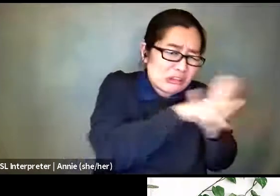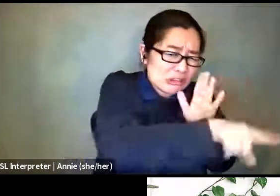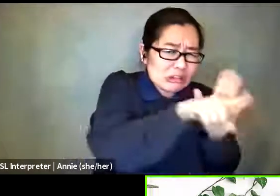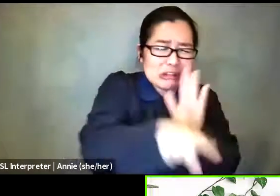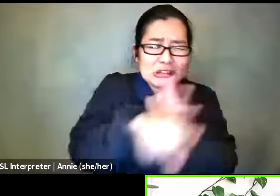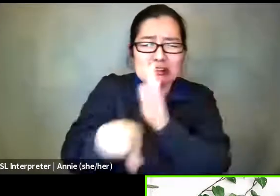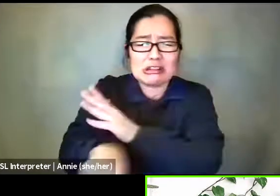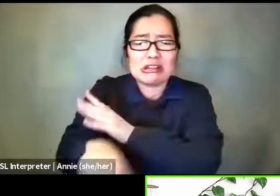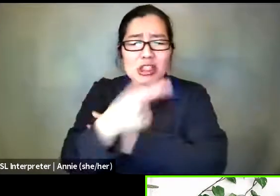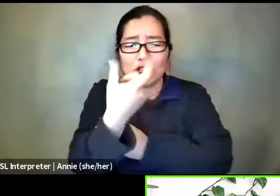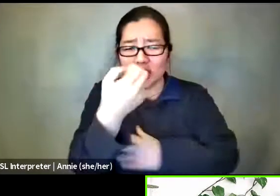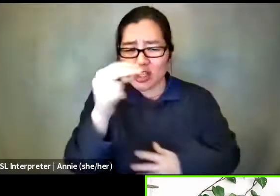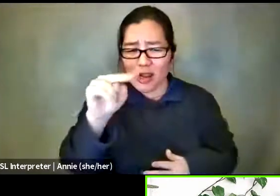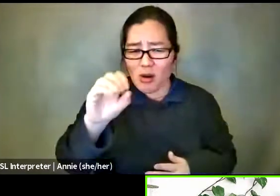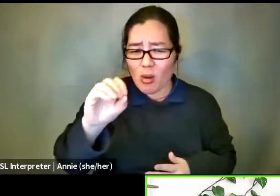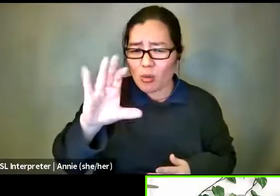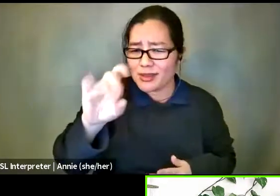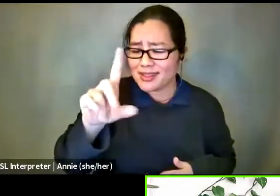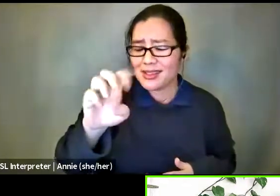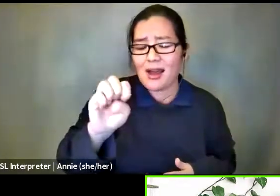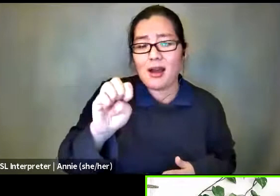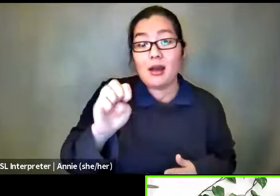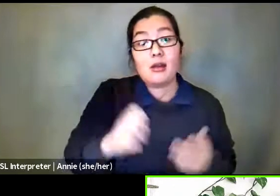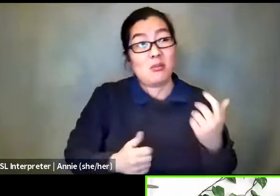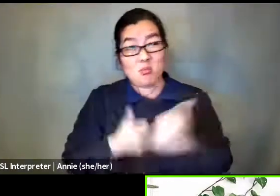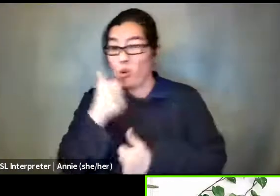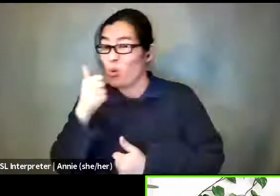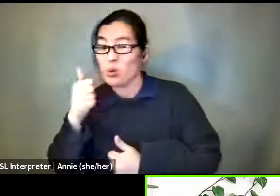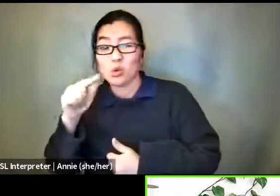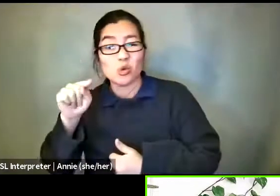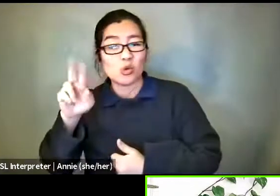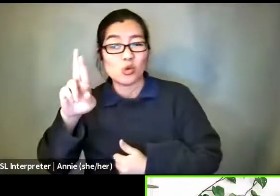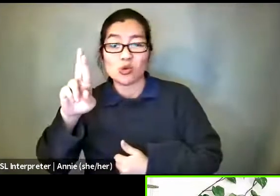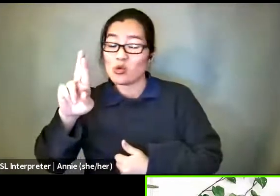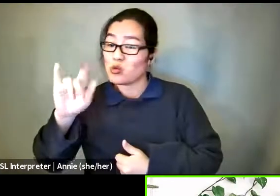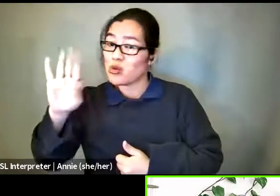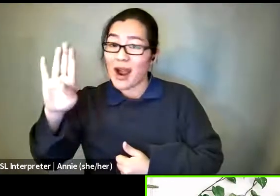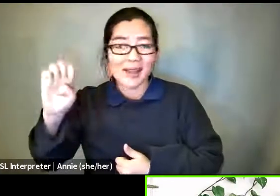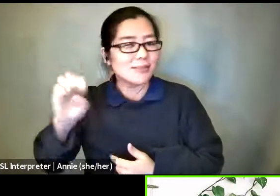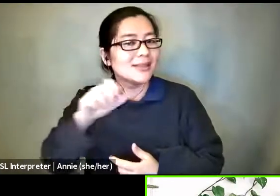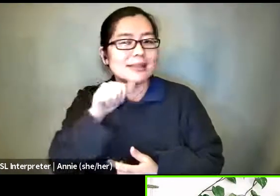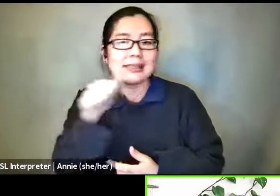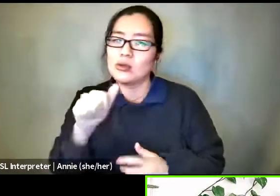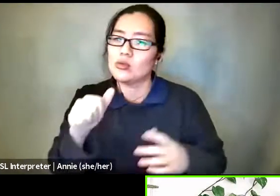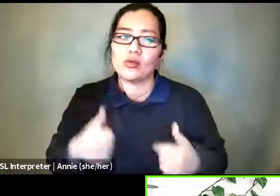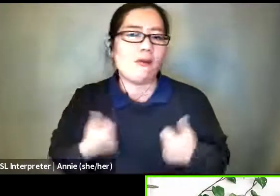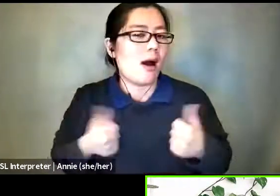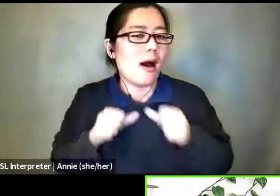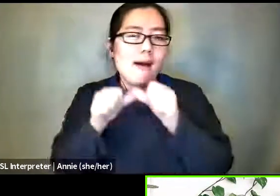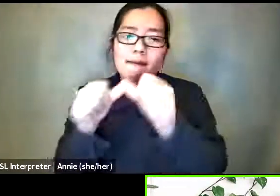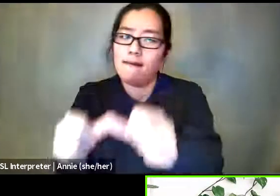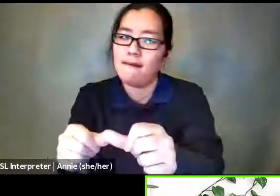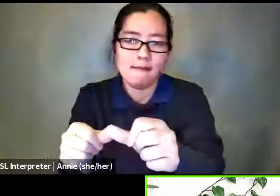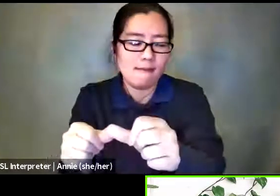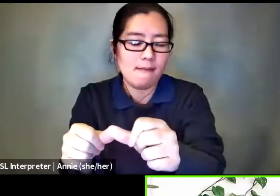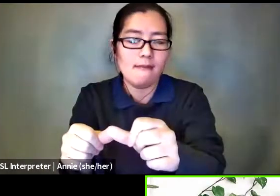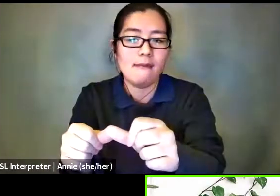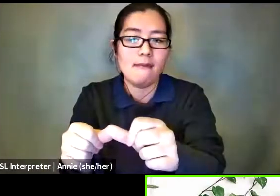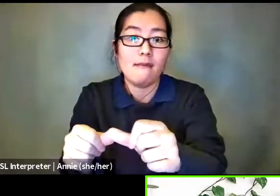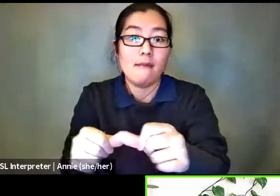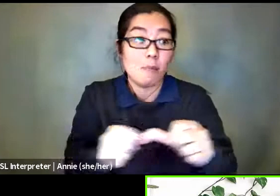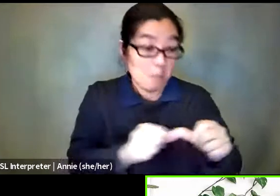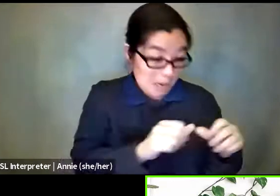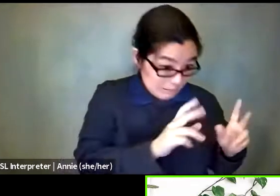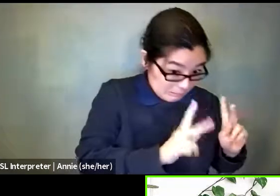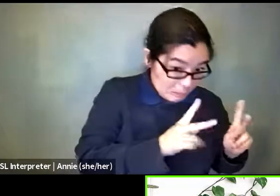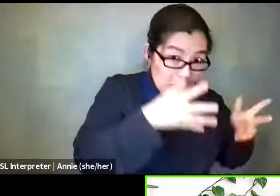tribes only number, most tribes probably didn't survive, truly didn't survive. But the numbers who are